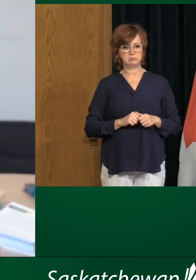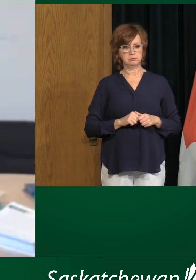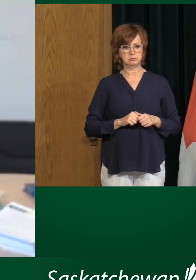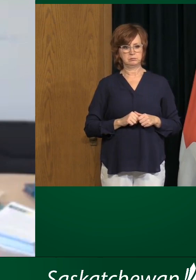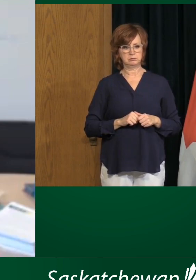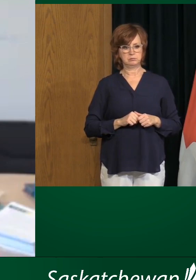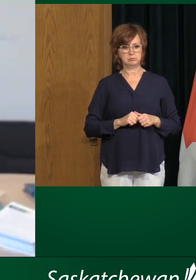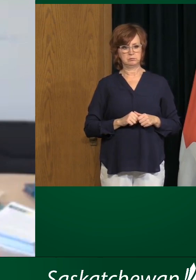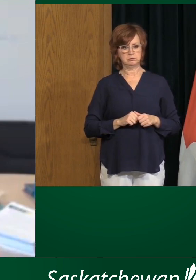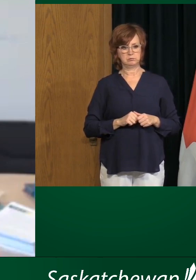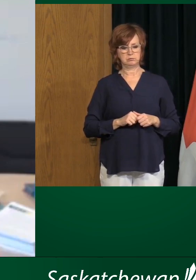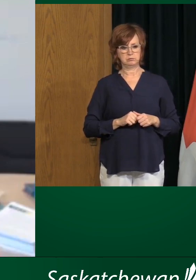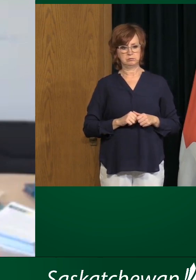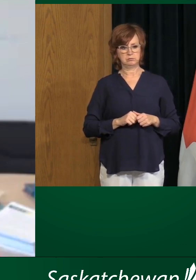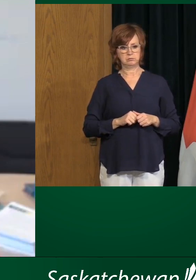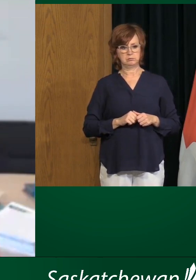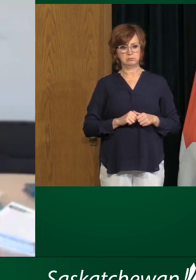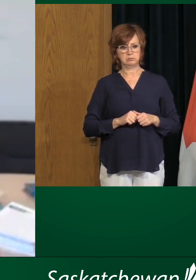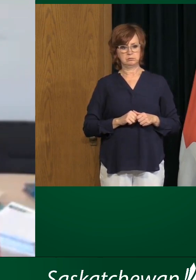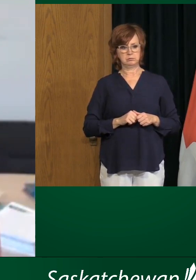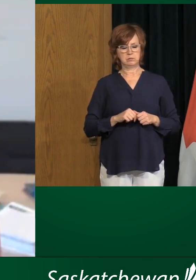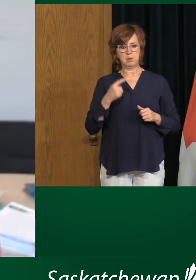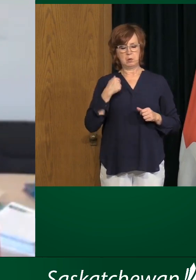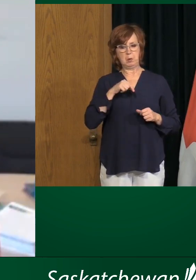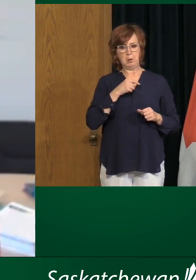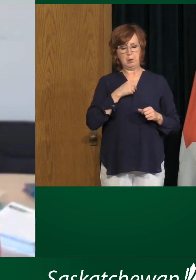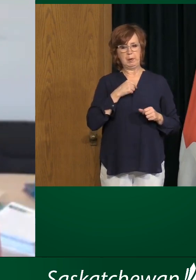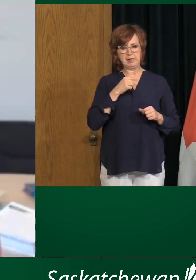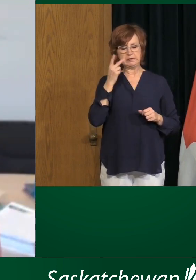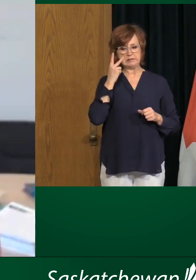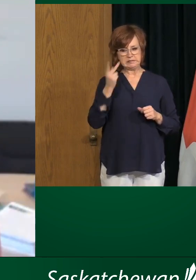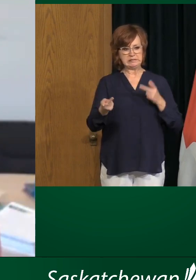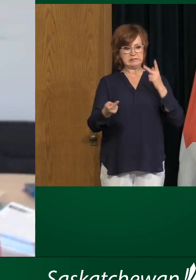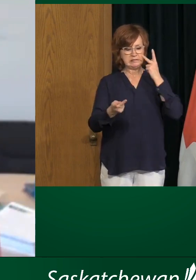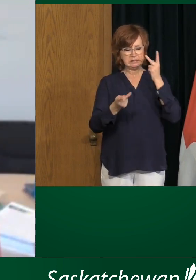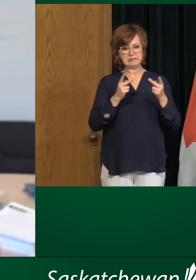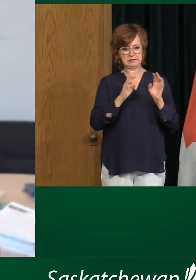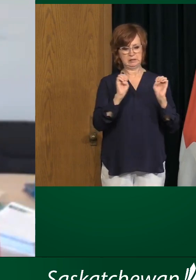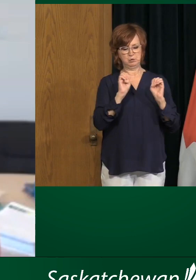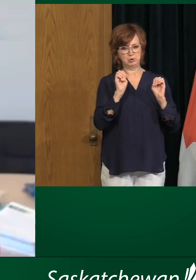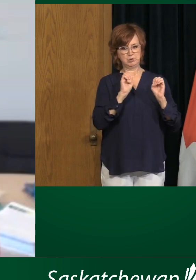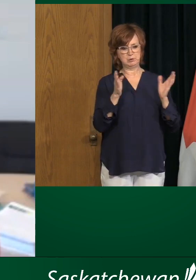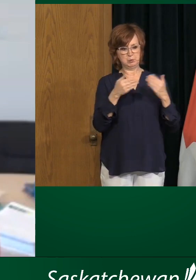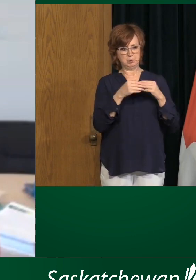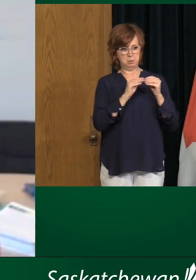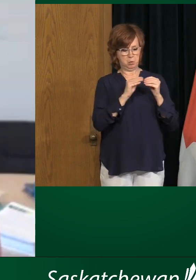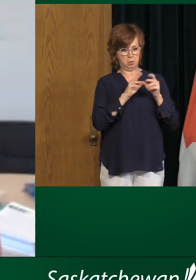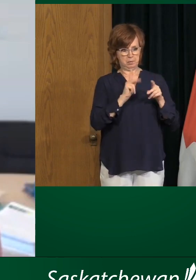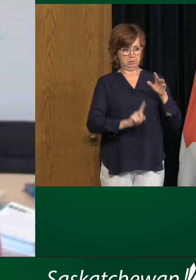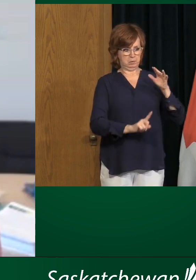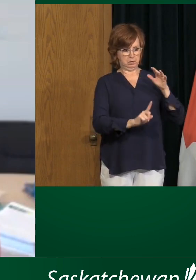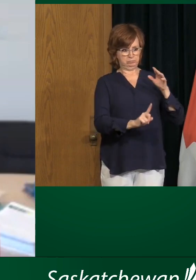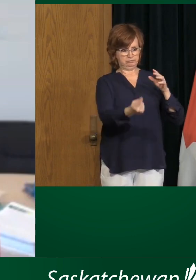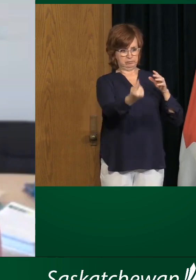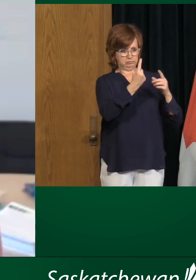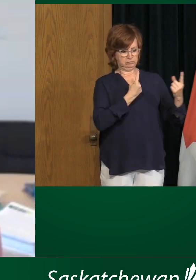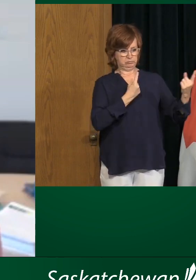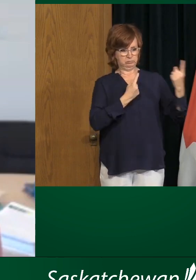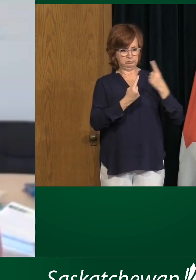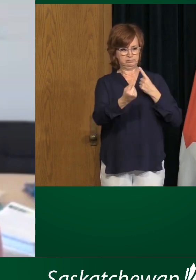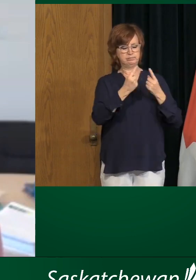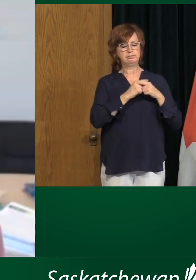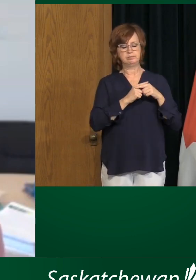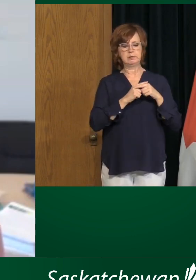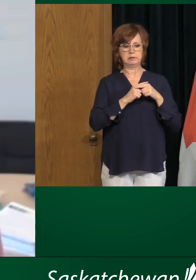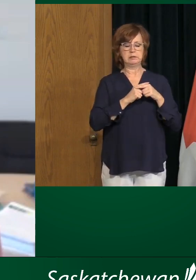what we call, again, ambulatory sensitive conditions. And we are seeing an increase of admissions to our medicine beds in particular. And that's